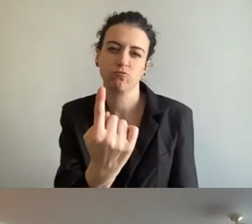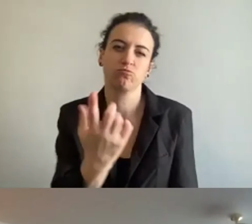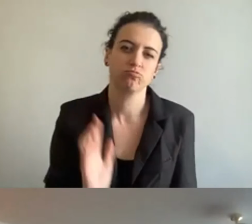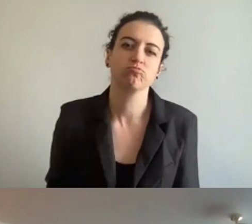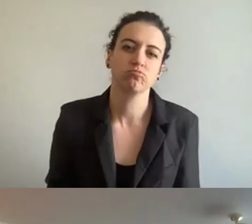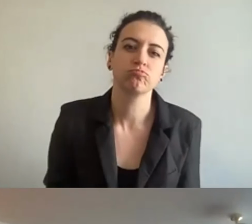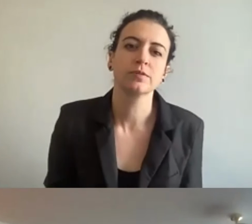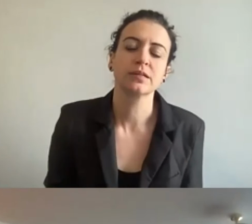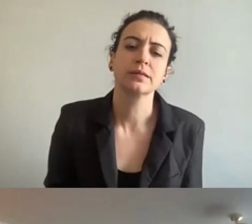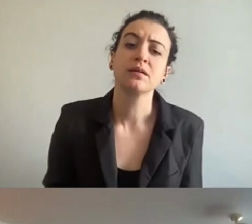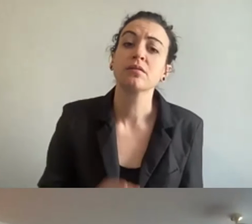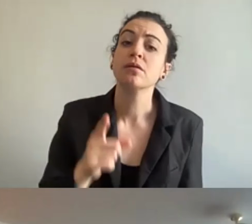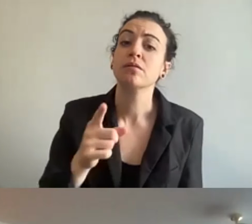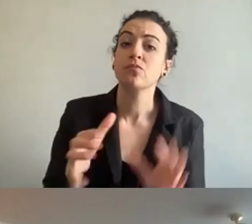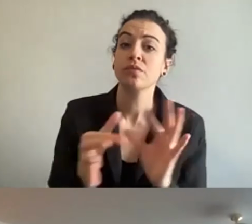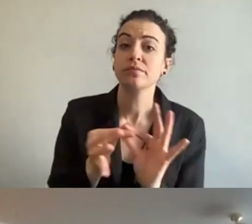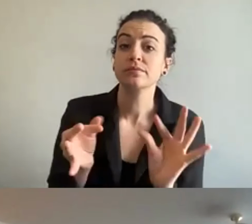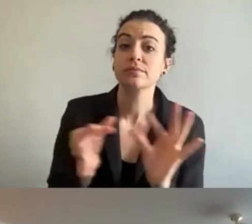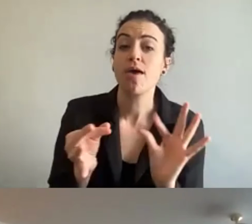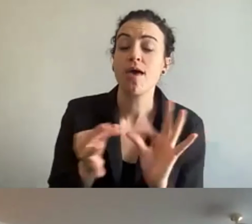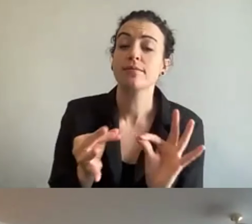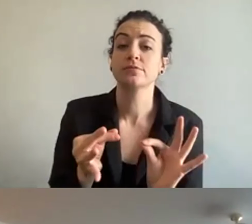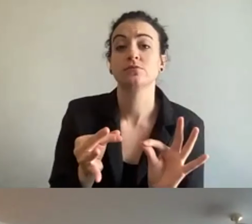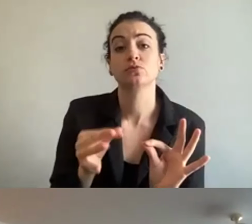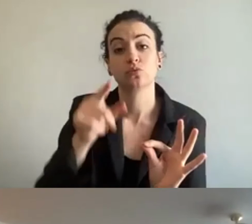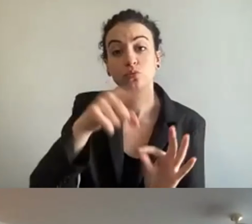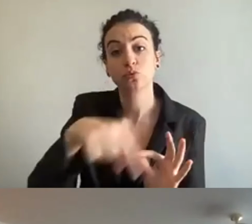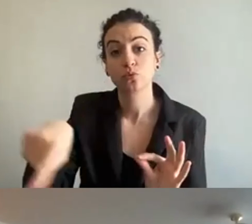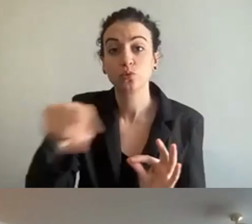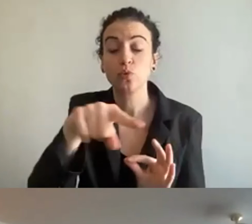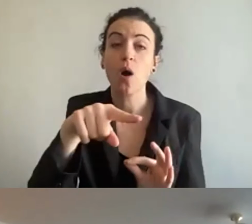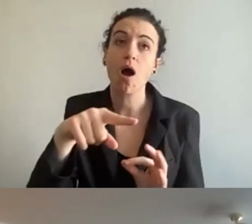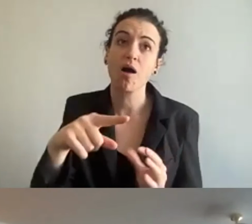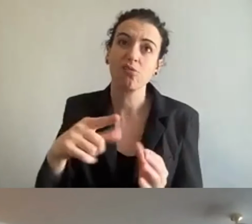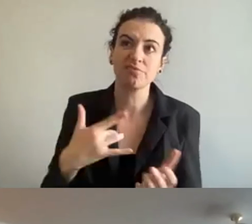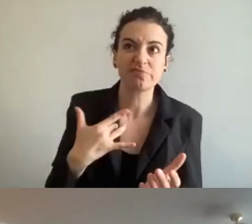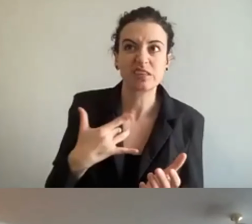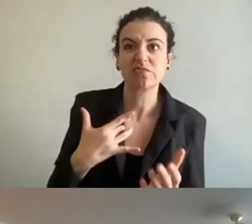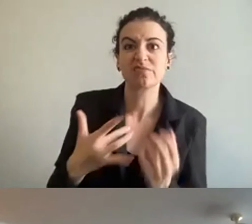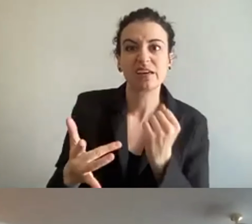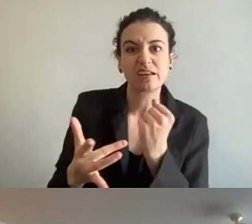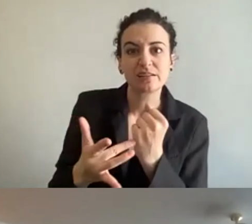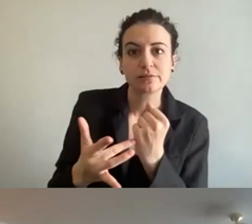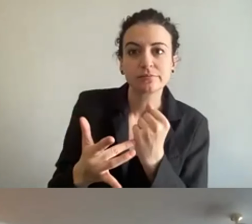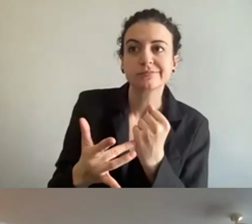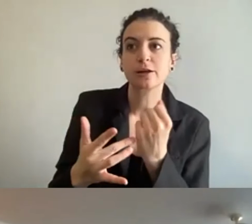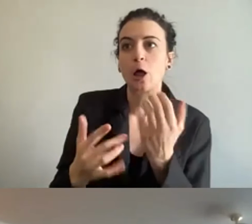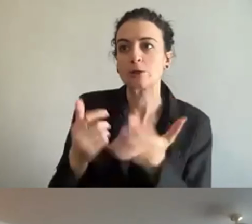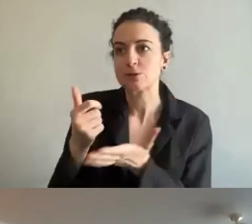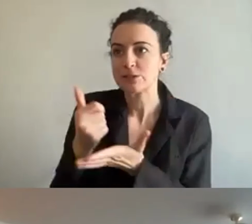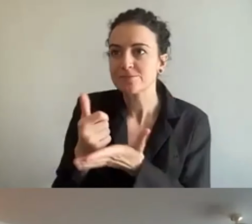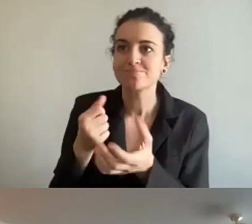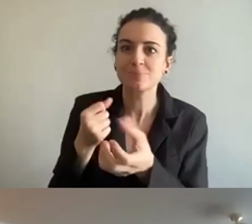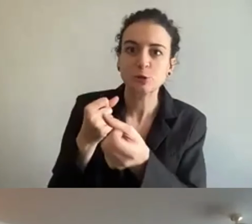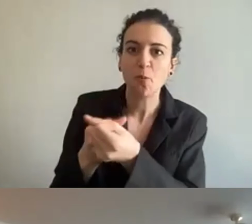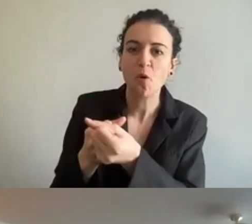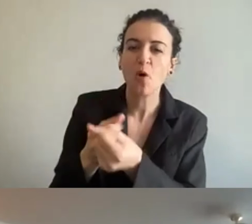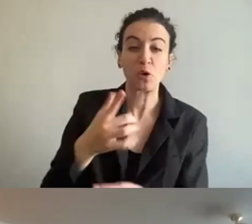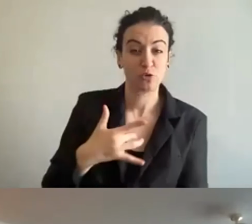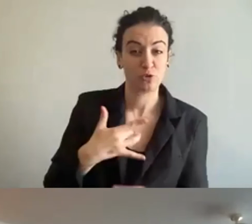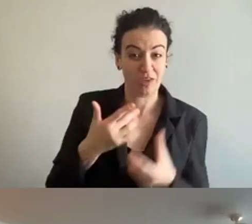So the question is, what fears do you have about using supportive technology in your life? And so this is for individuals and